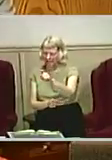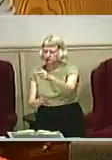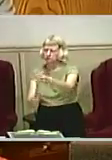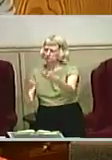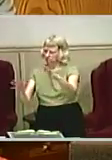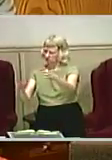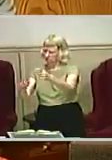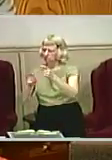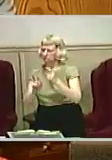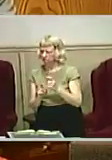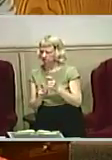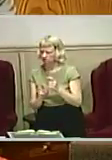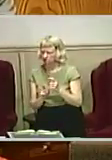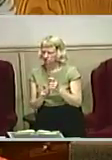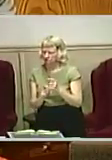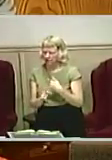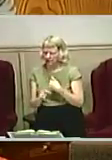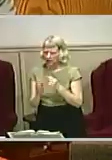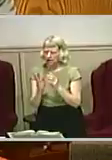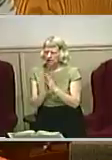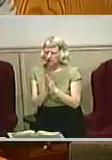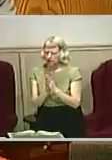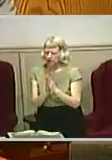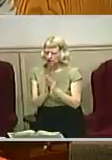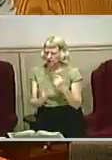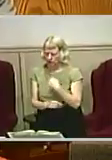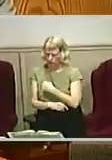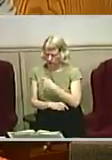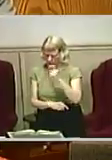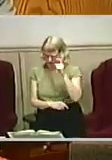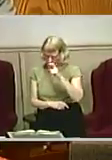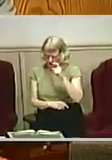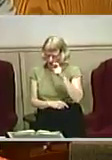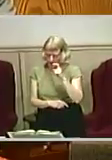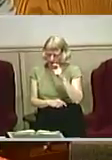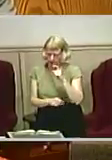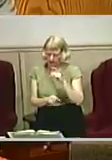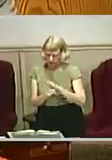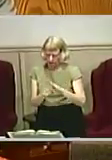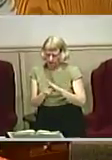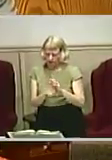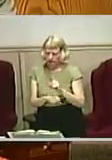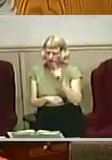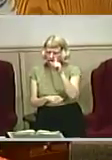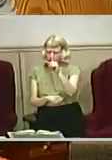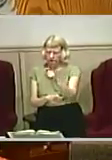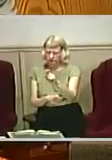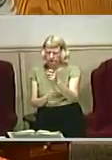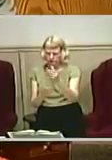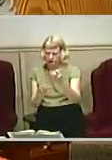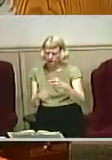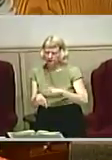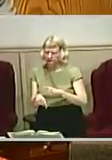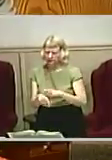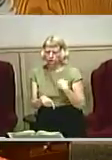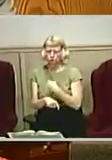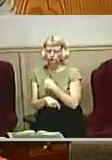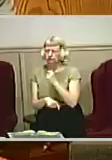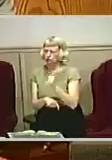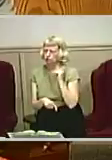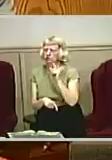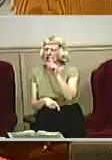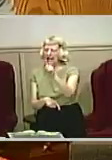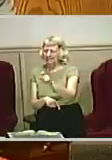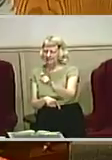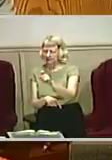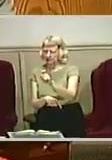it. Lord, I pray that we're wise enough to ask for that wisdom. I think a lot of times we're not,